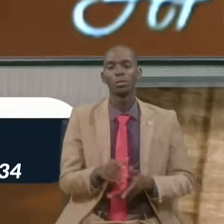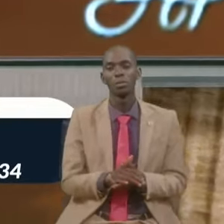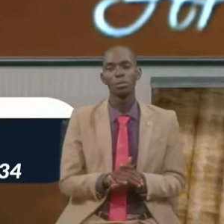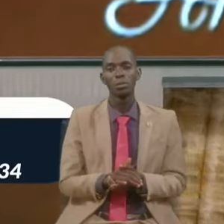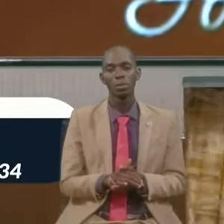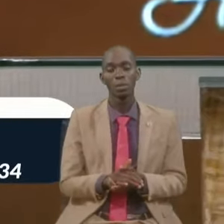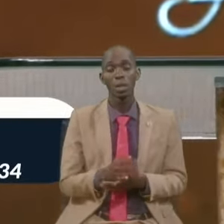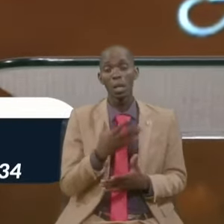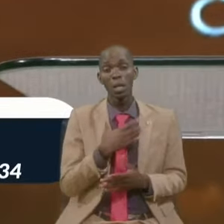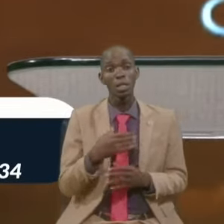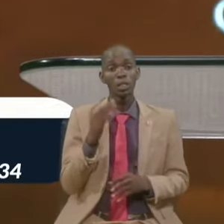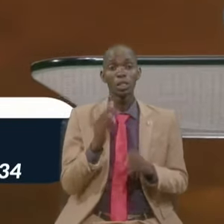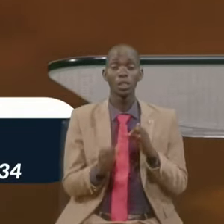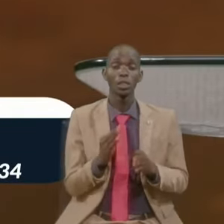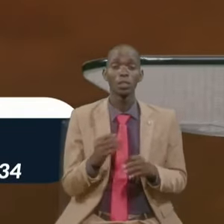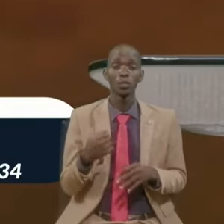we